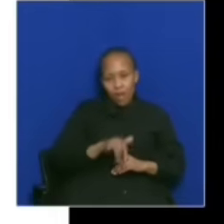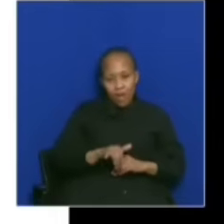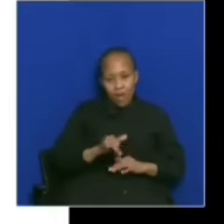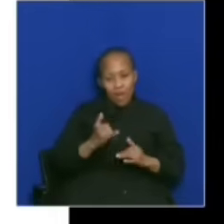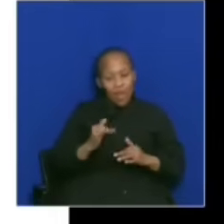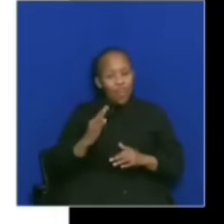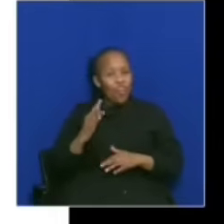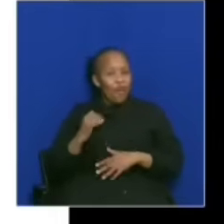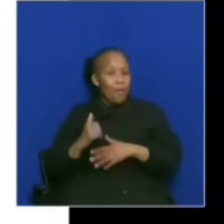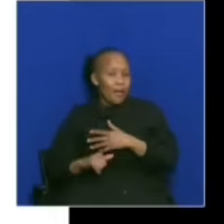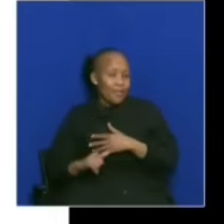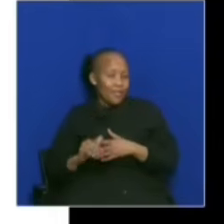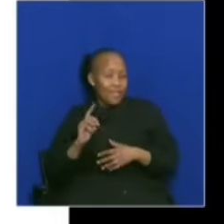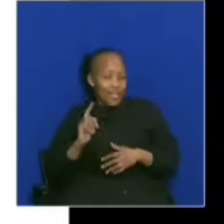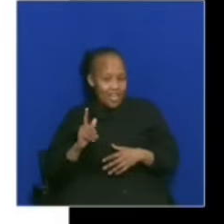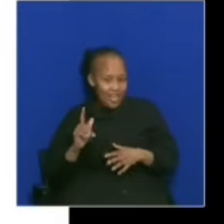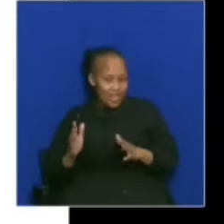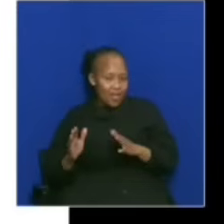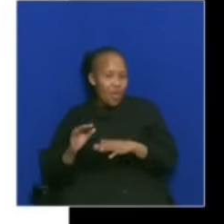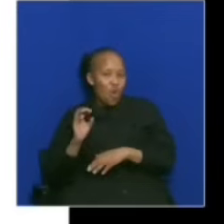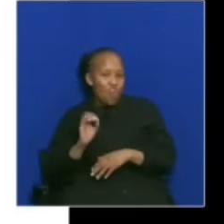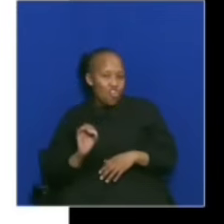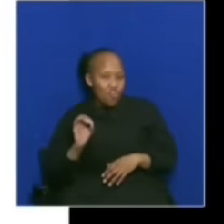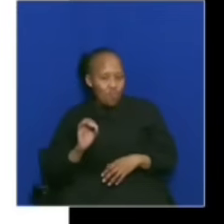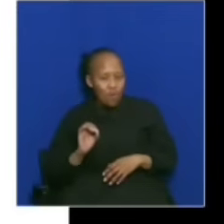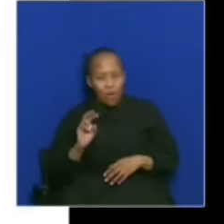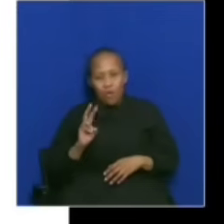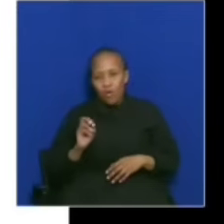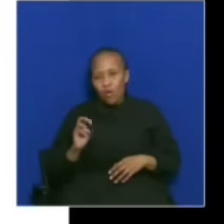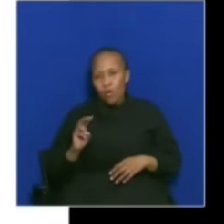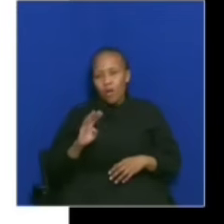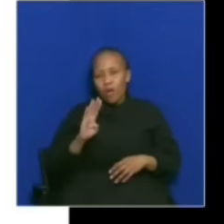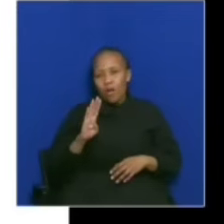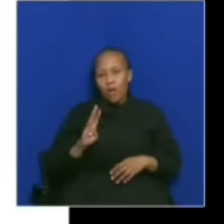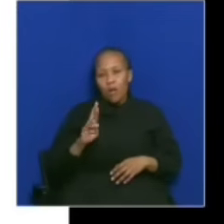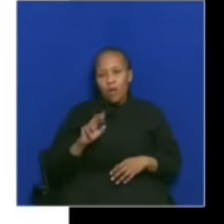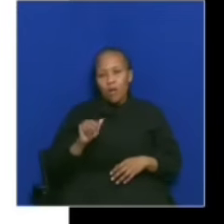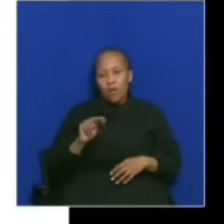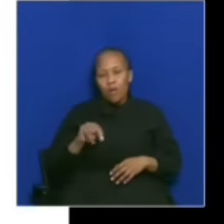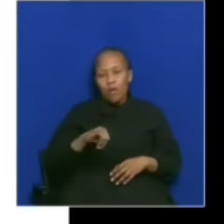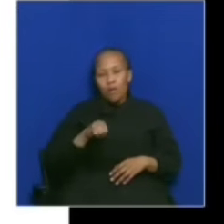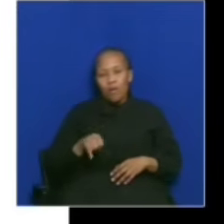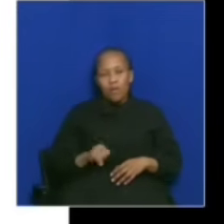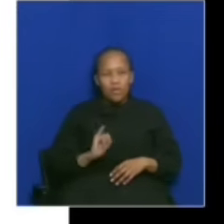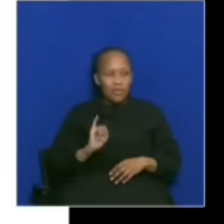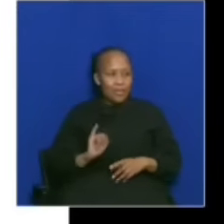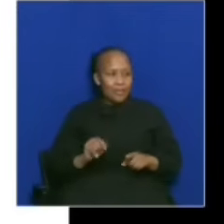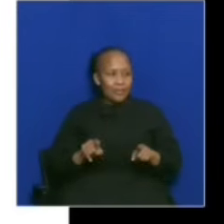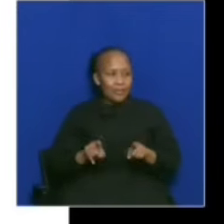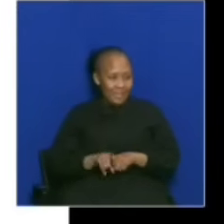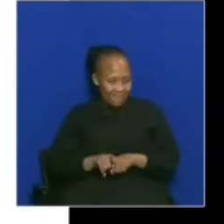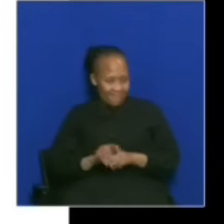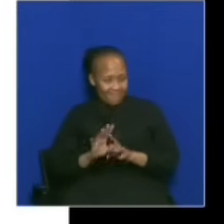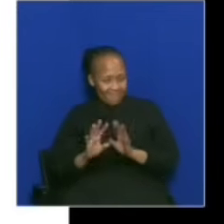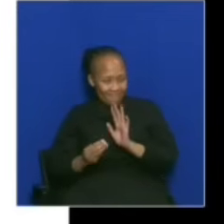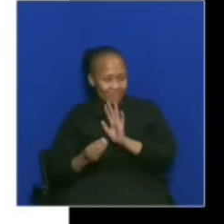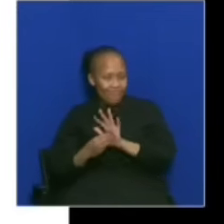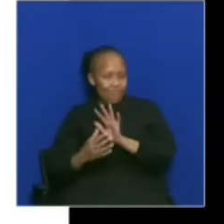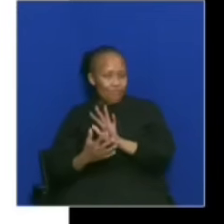October 2021, Mr. Abramji is posting about the same issue. And now the numbers have